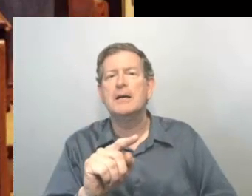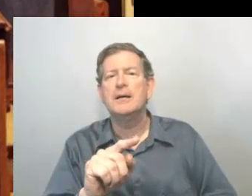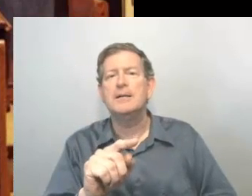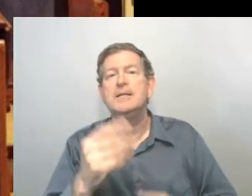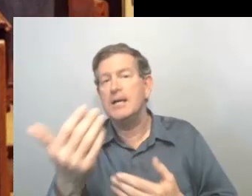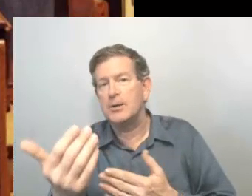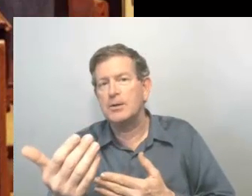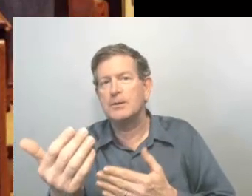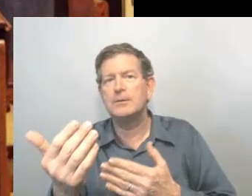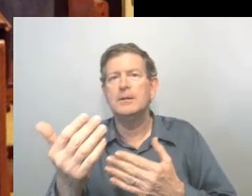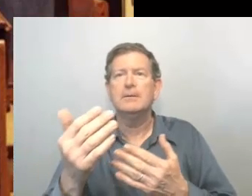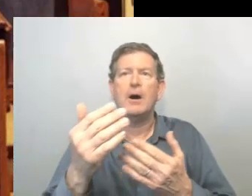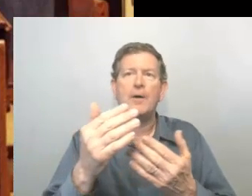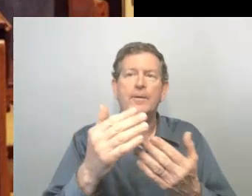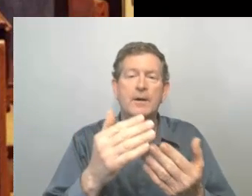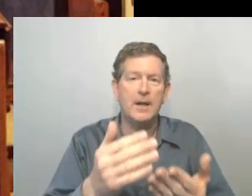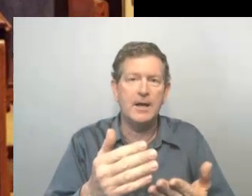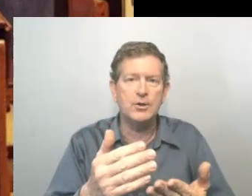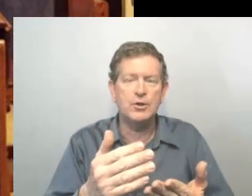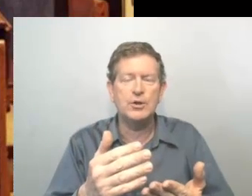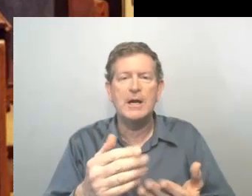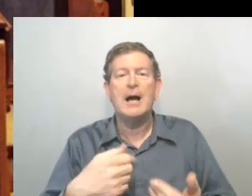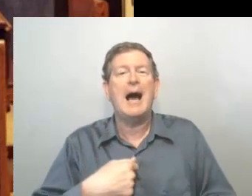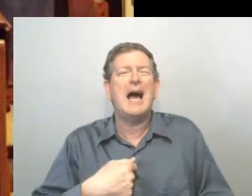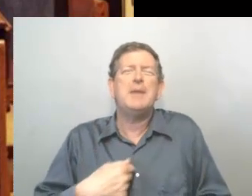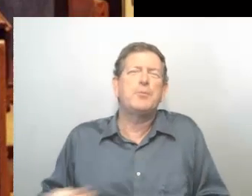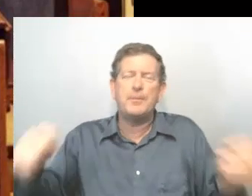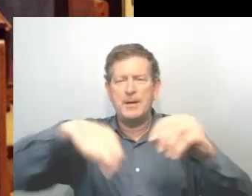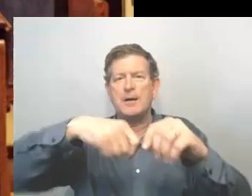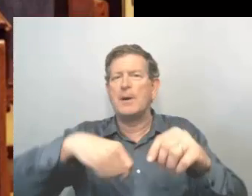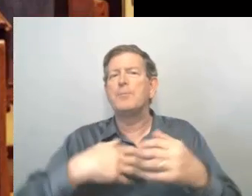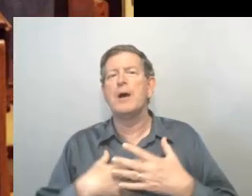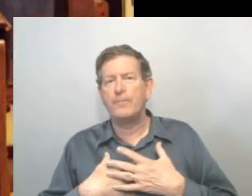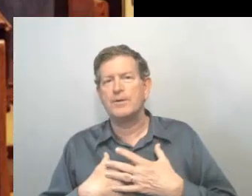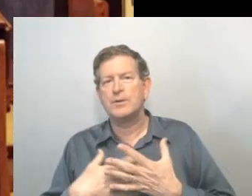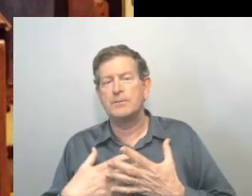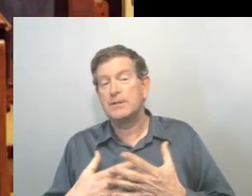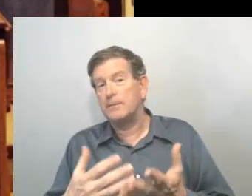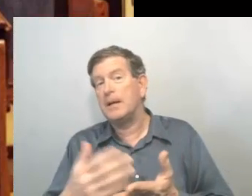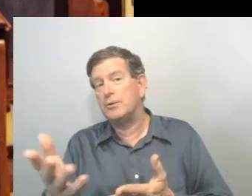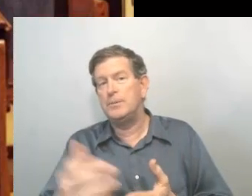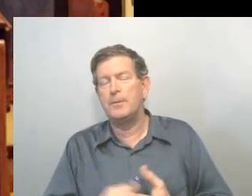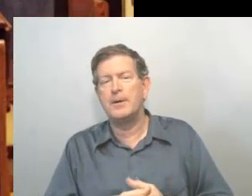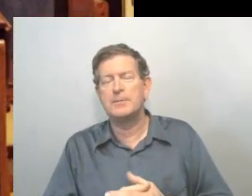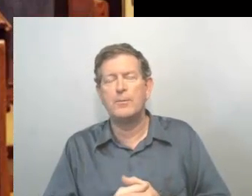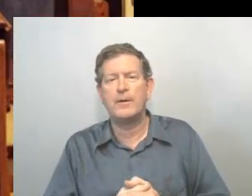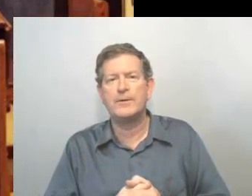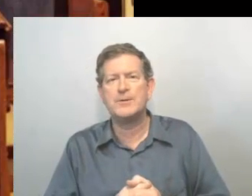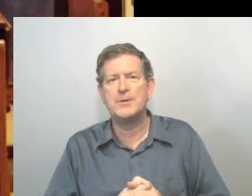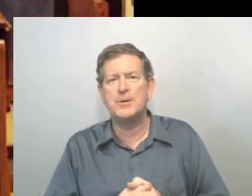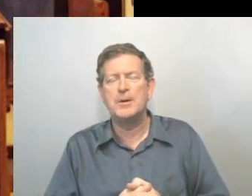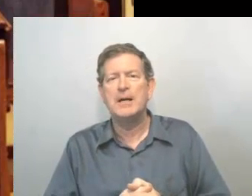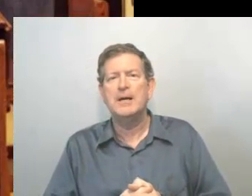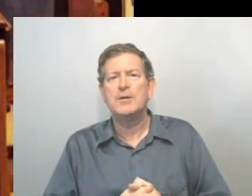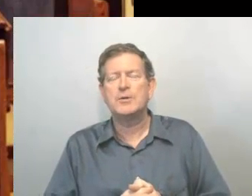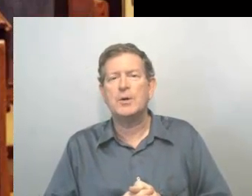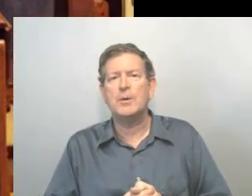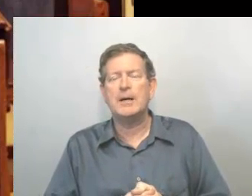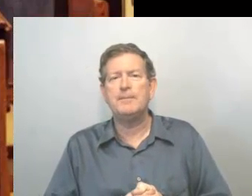prepares dinner, often lunch. I prepare my breakfast, but sometimes she prepares my breakfast